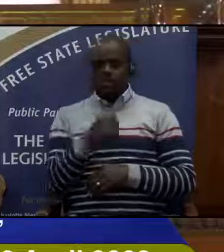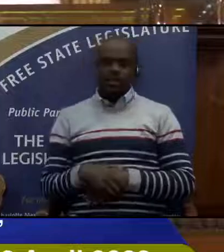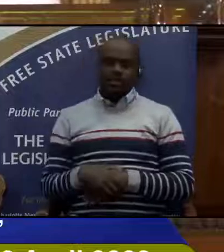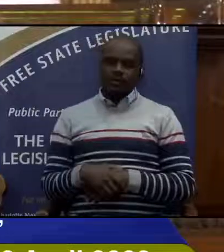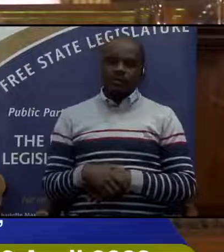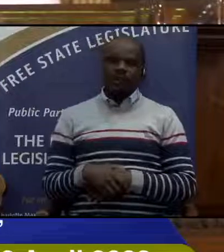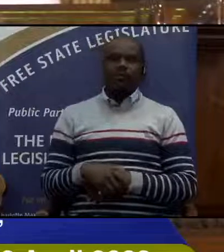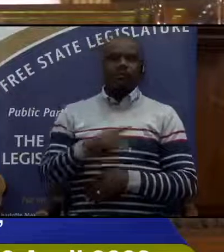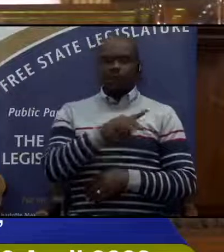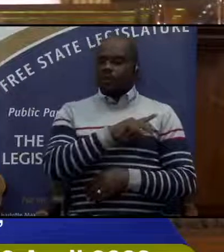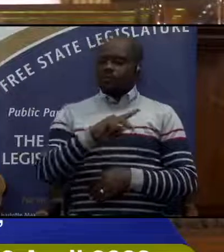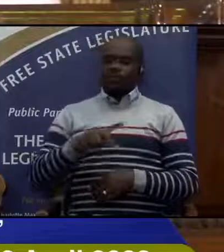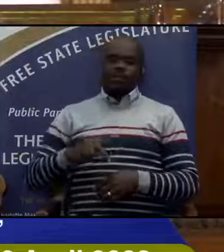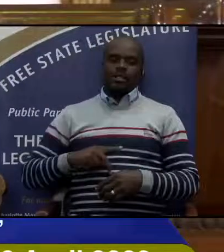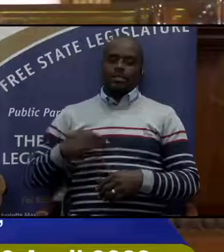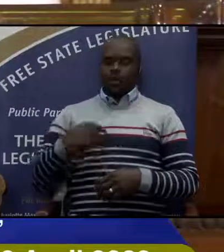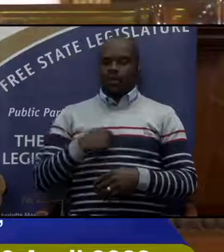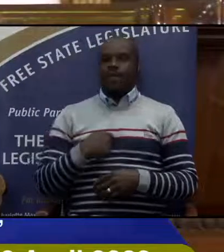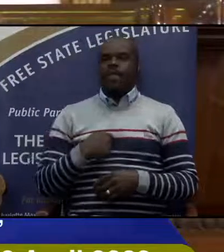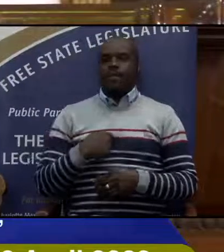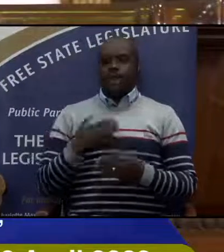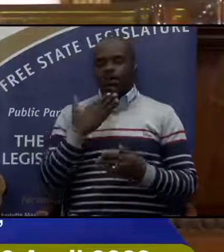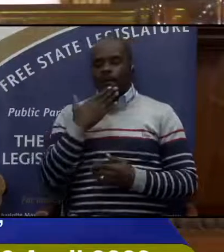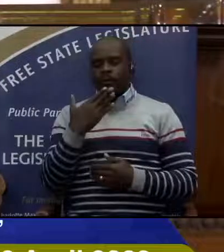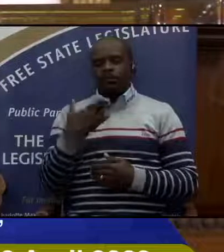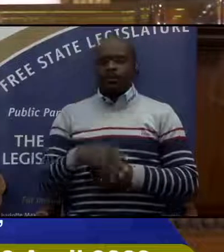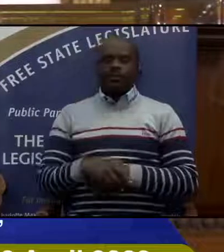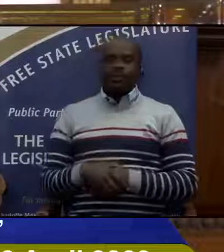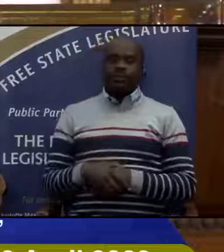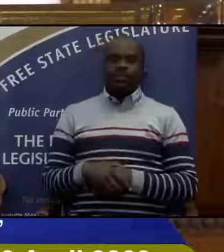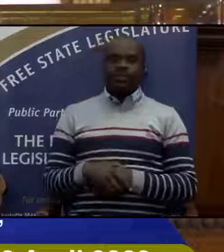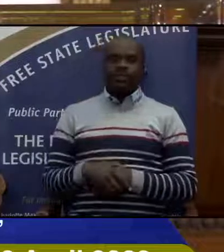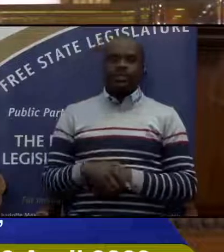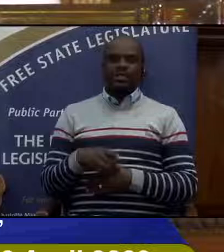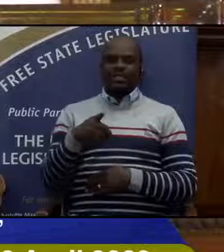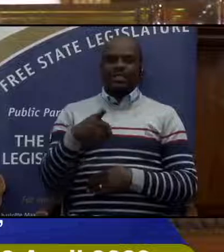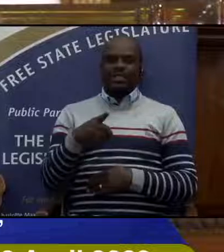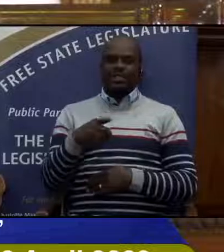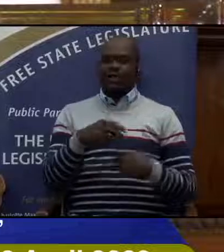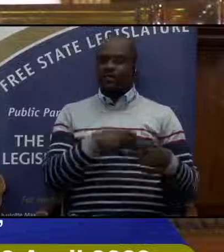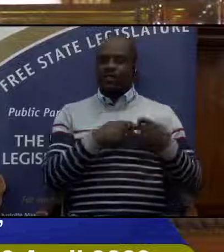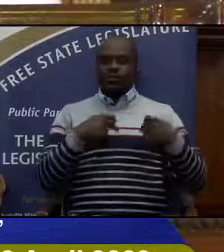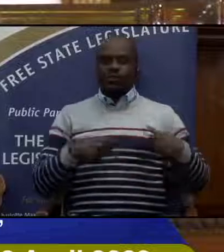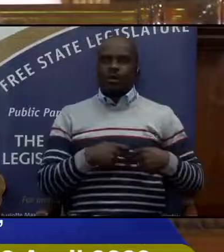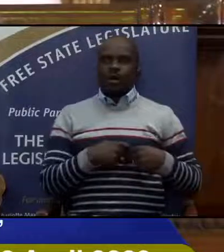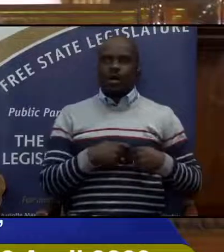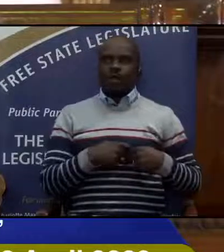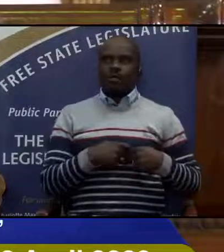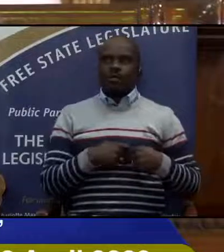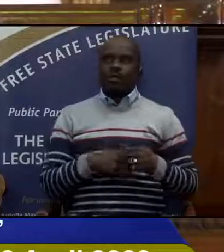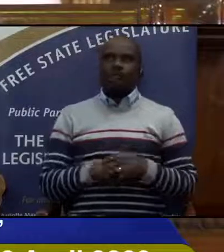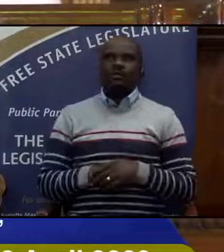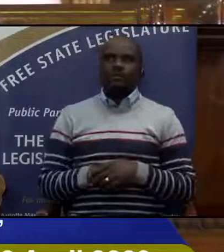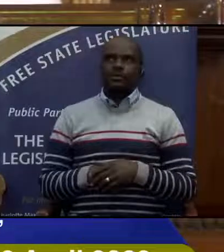Premier, let me thank you from the bottom of my heart